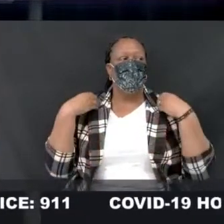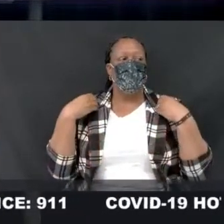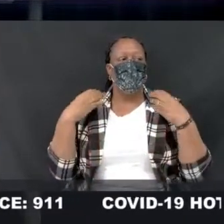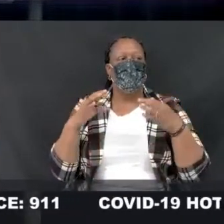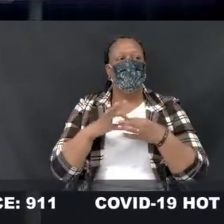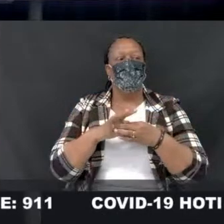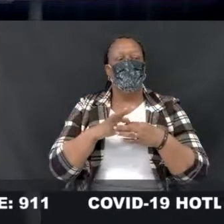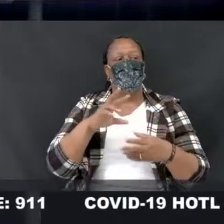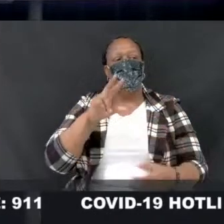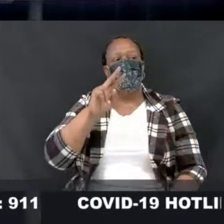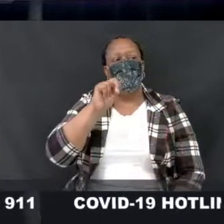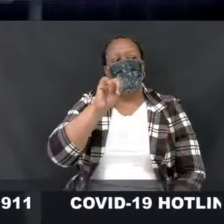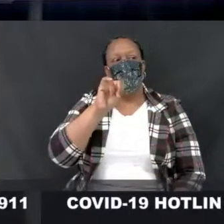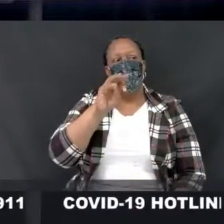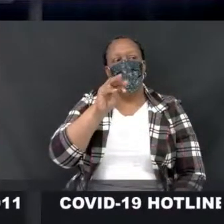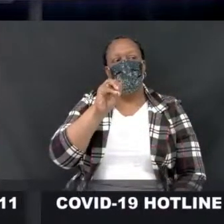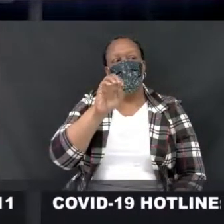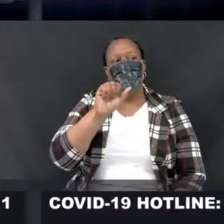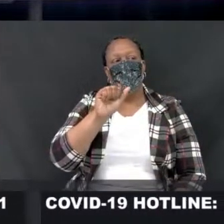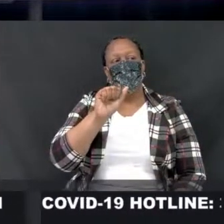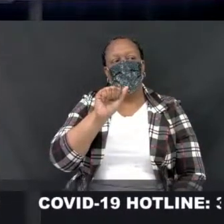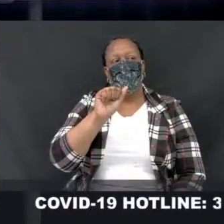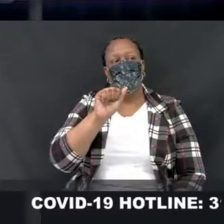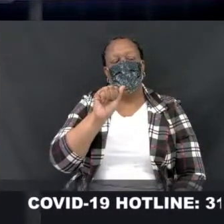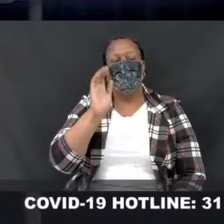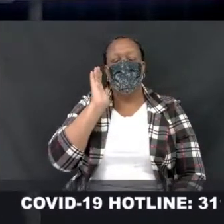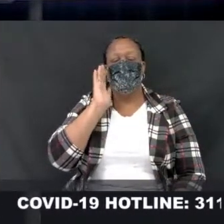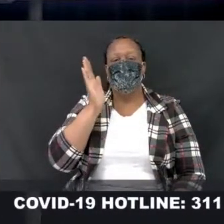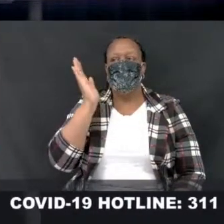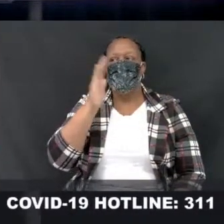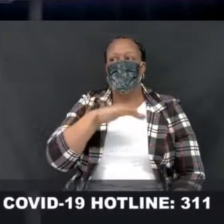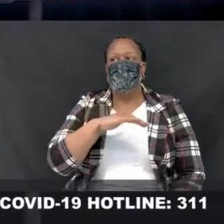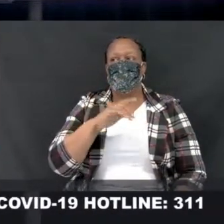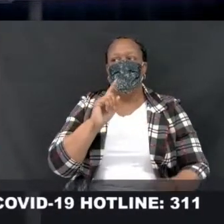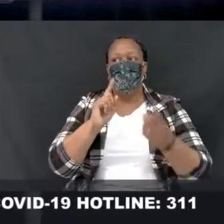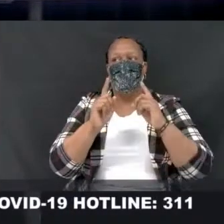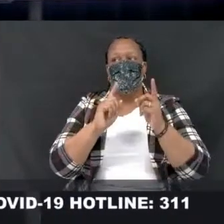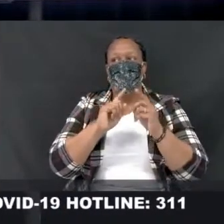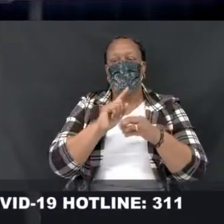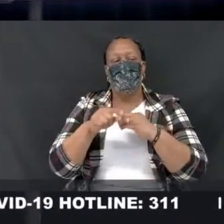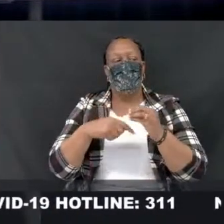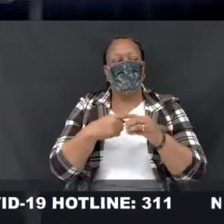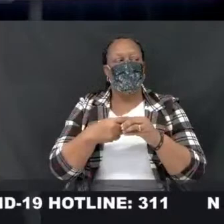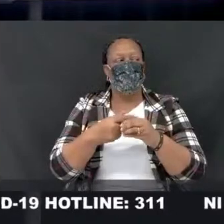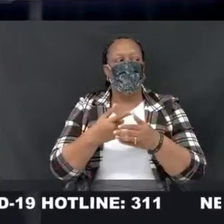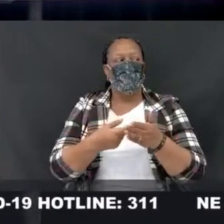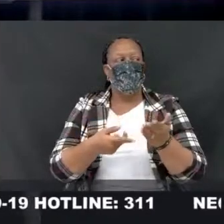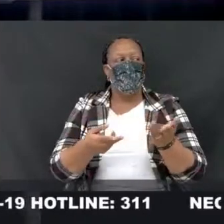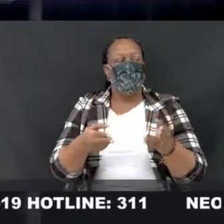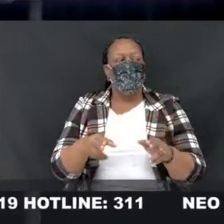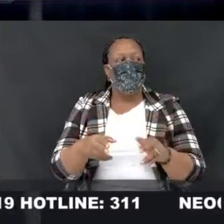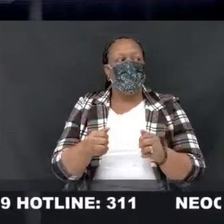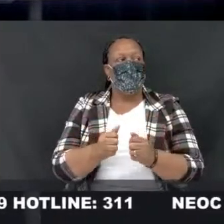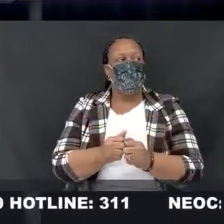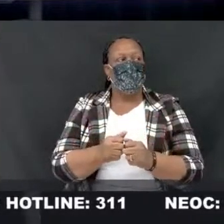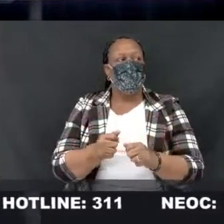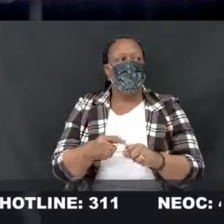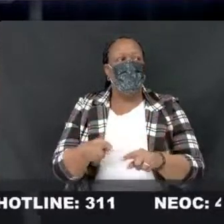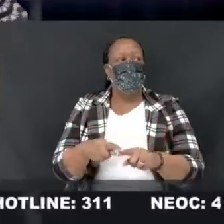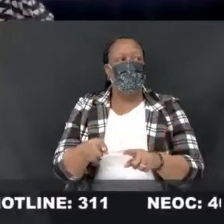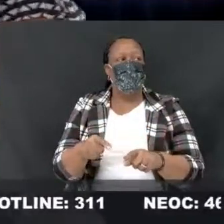Disaster Coordinator of NEMO and Chair of the National COVID-19 Task Force, to give us his presentation.